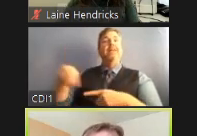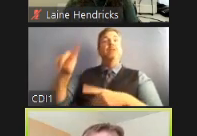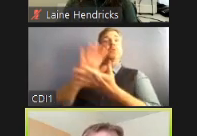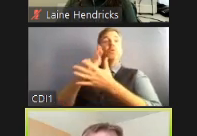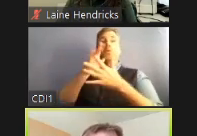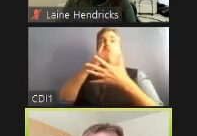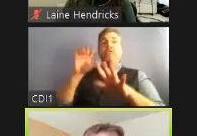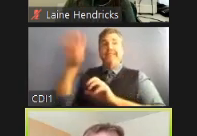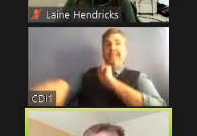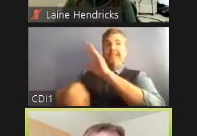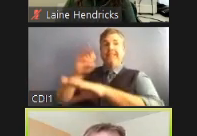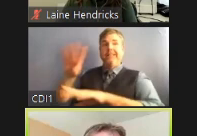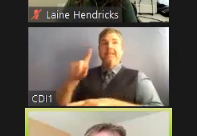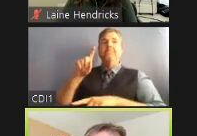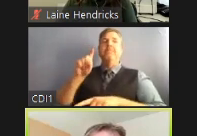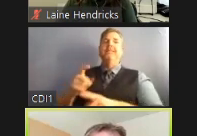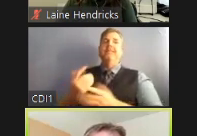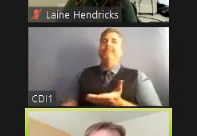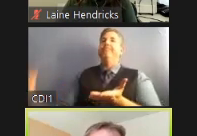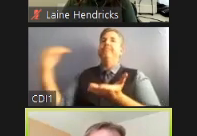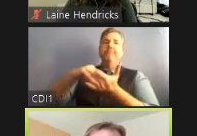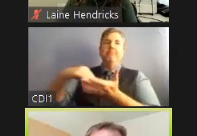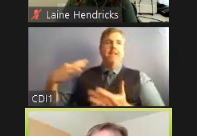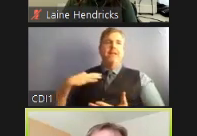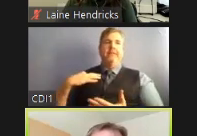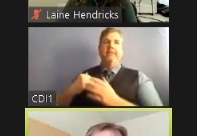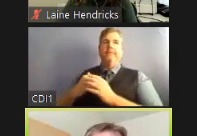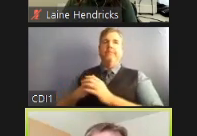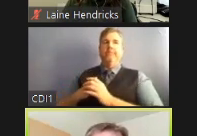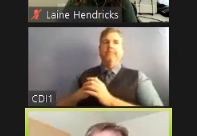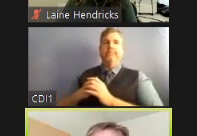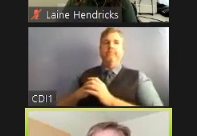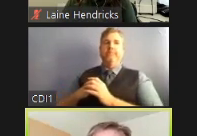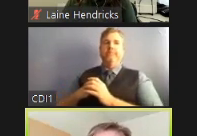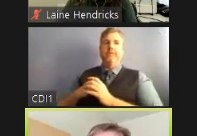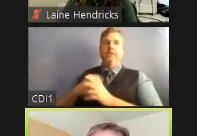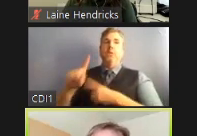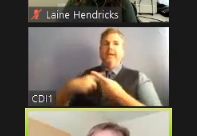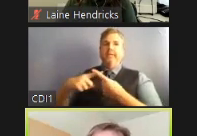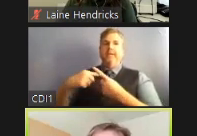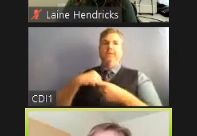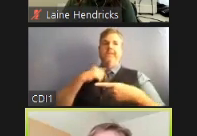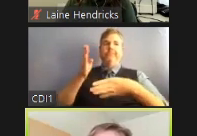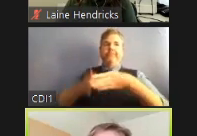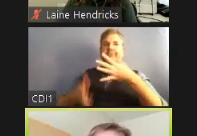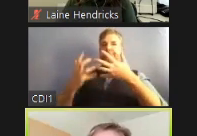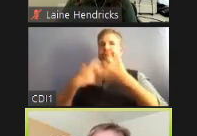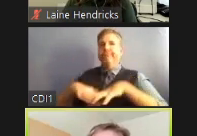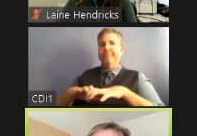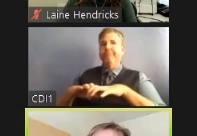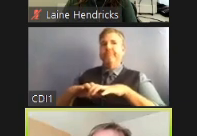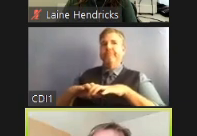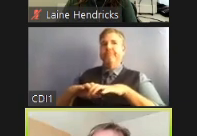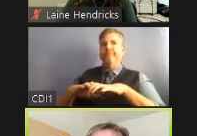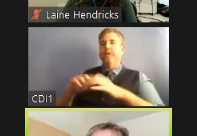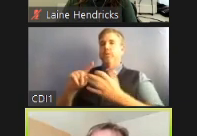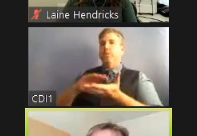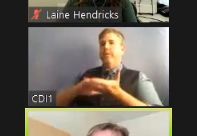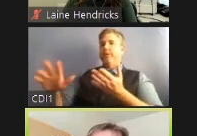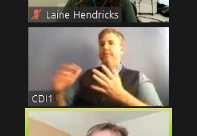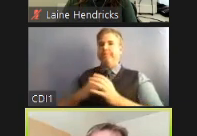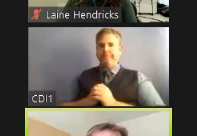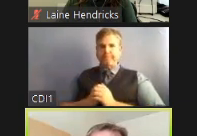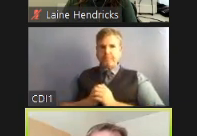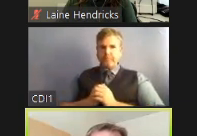reapply once they have the actual finalized waiver. The waiver application needs to demonstrate adherence to the guidelines